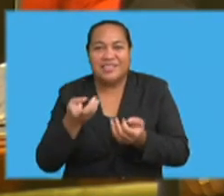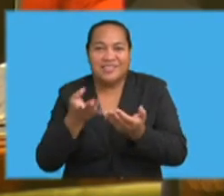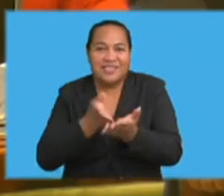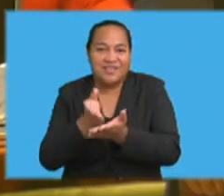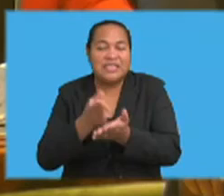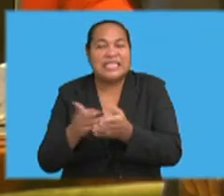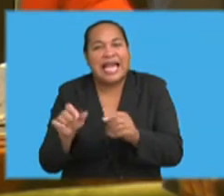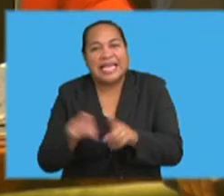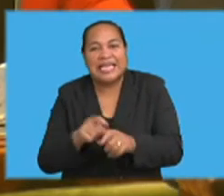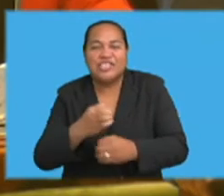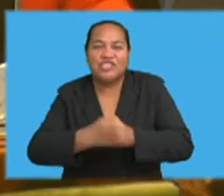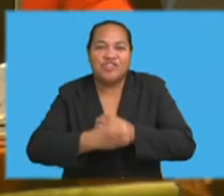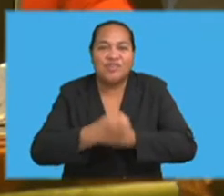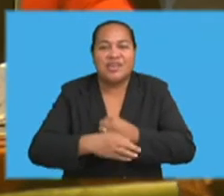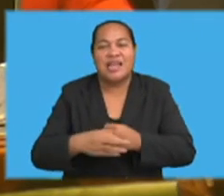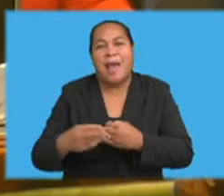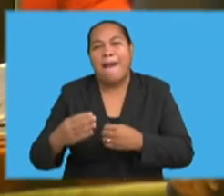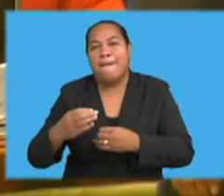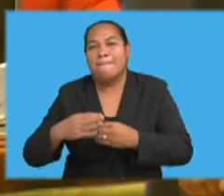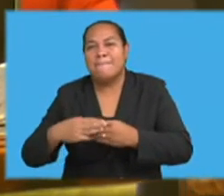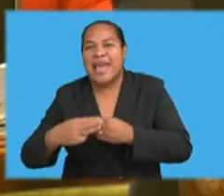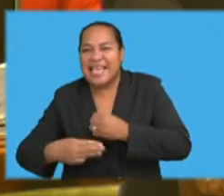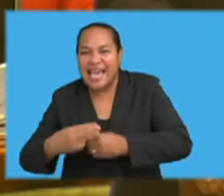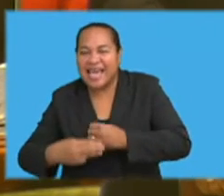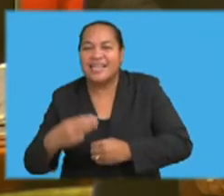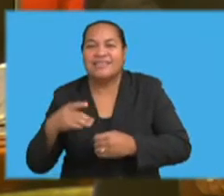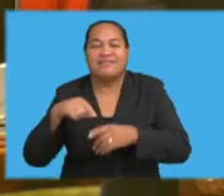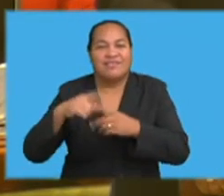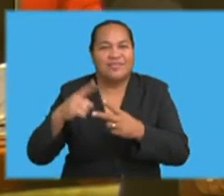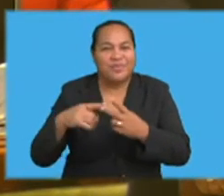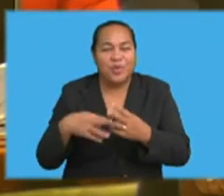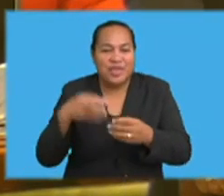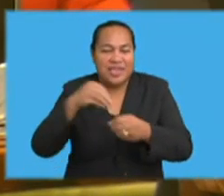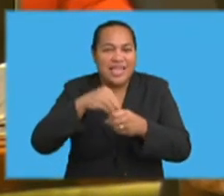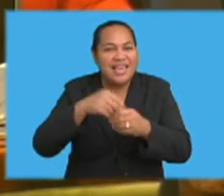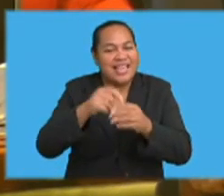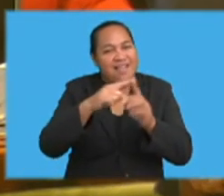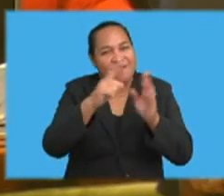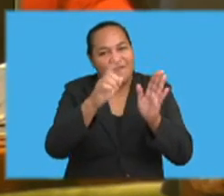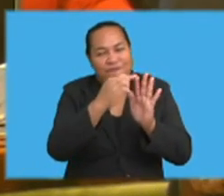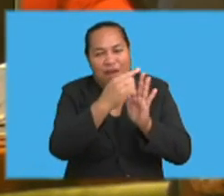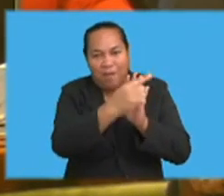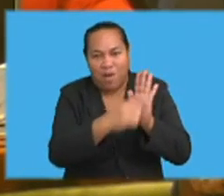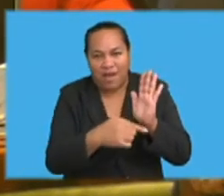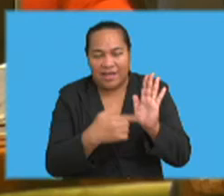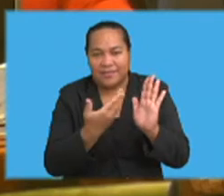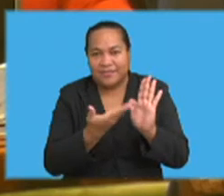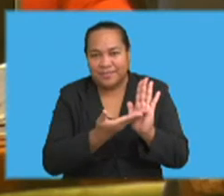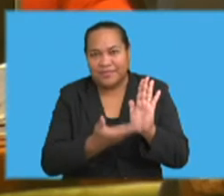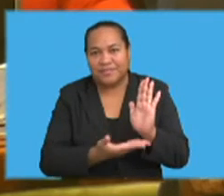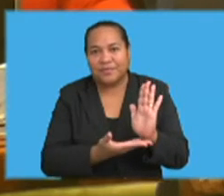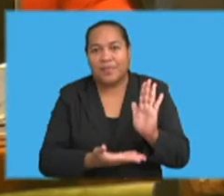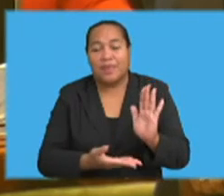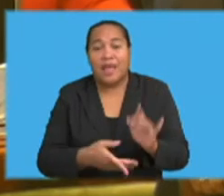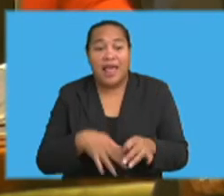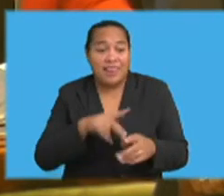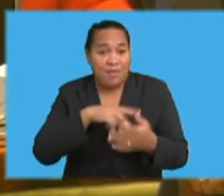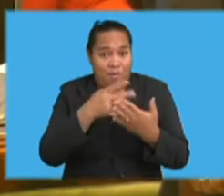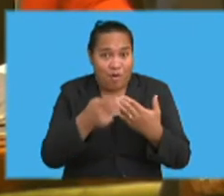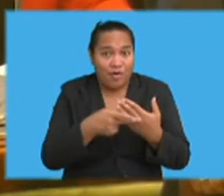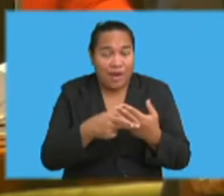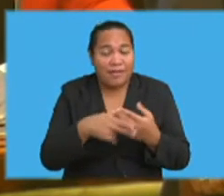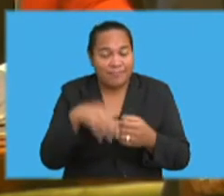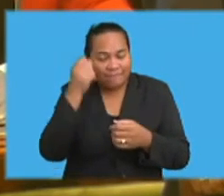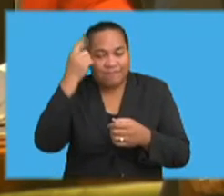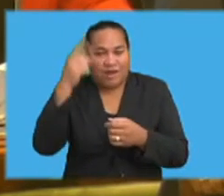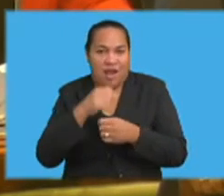such as engineering, mechanical and construction businesses within the legal framework. The program realizes our pursuit of being socially